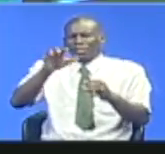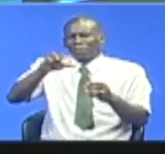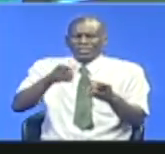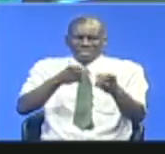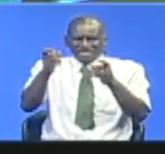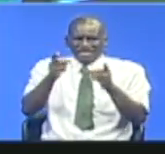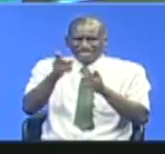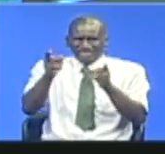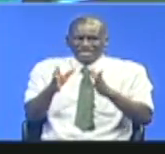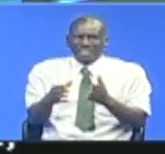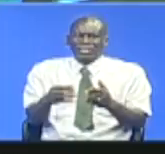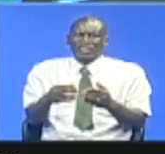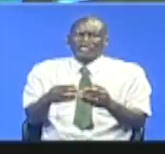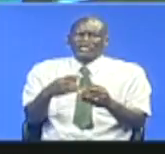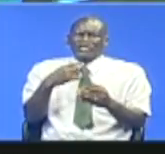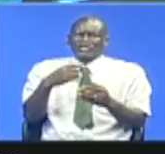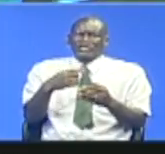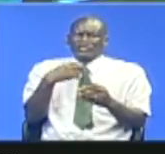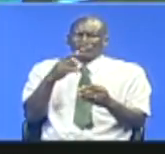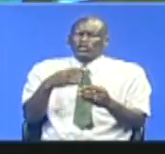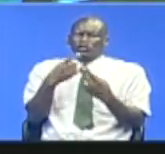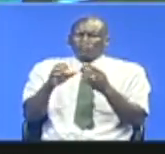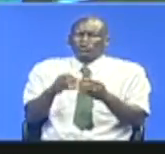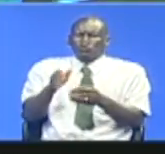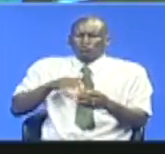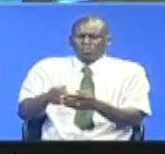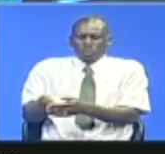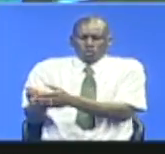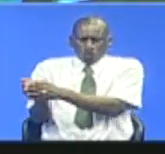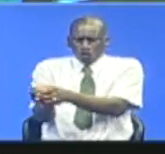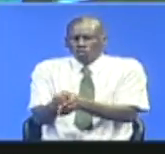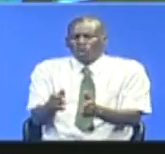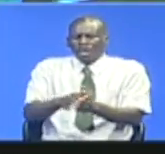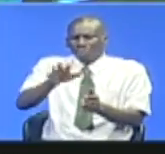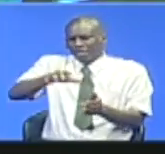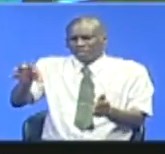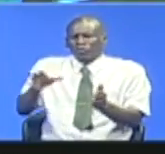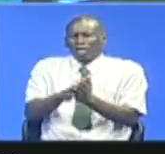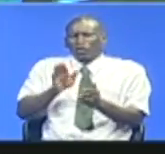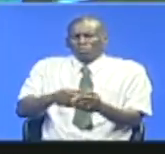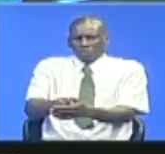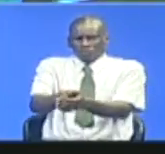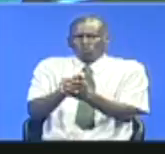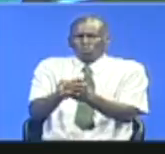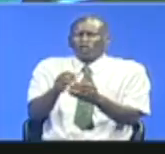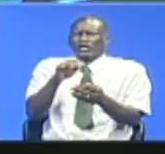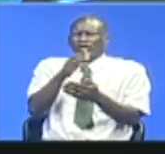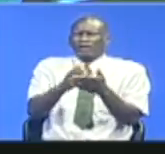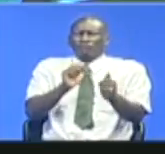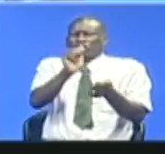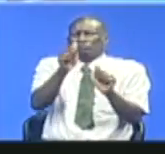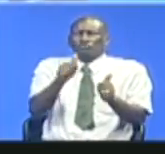Chris Diaz, listed rugby, women's golf, women's volleyball and basketball as some of the sports that Bidco is eyeing to invest